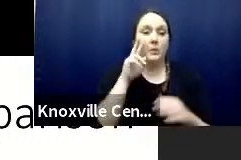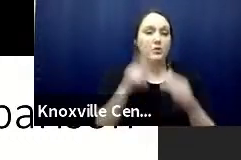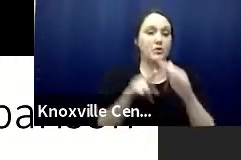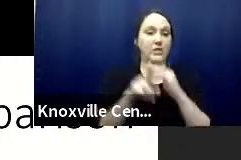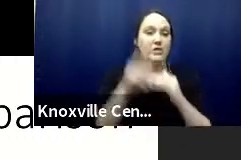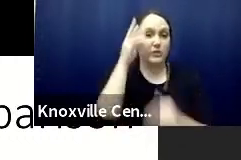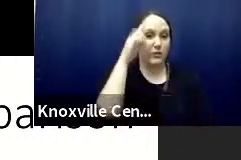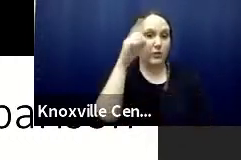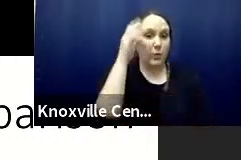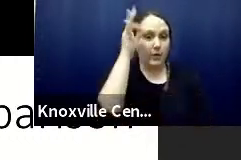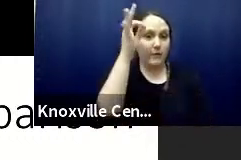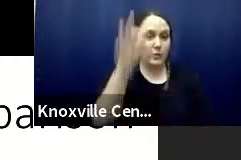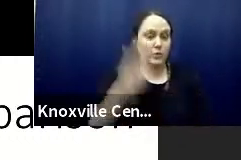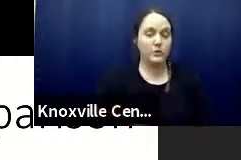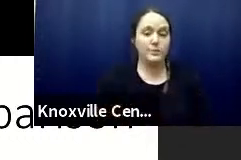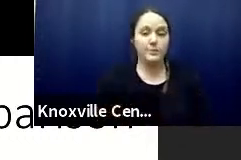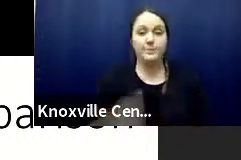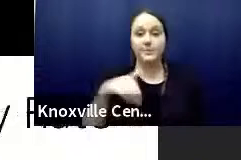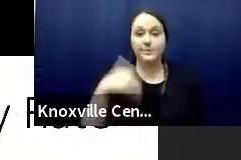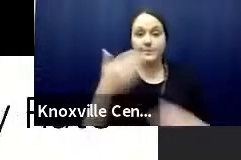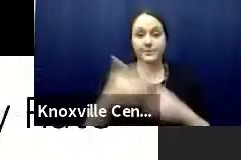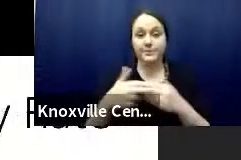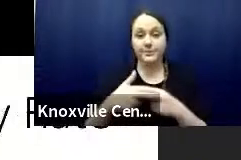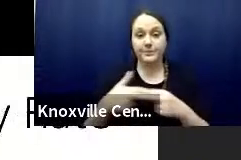future. Next slide, please.